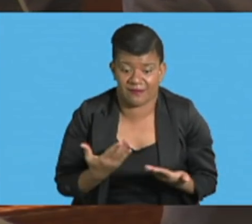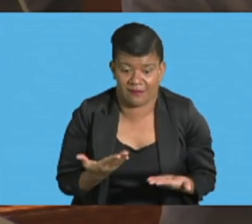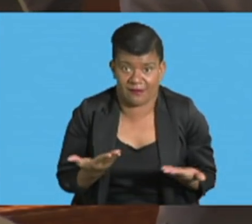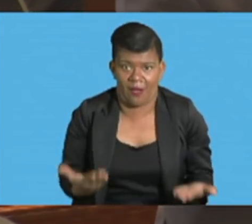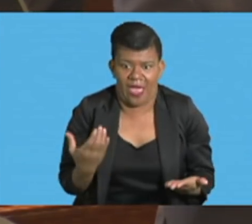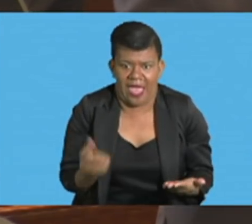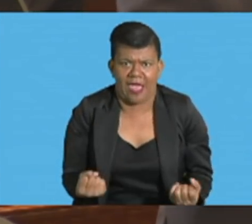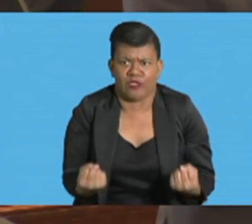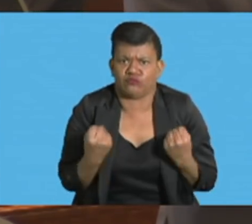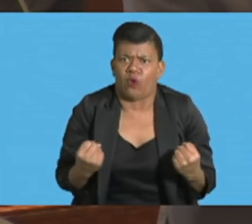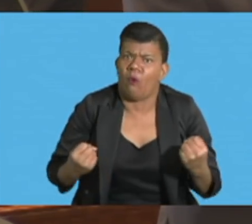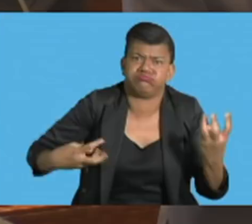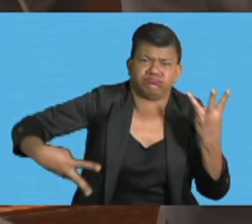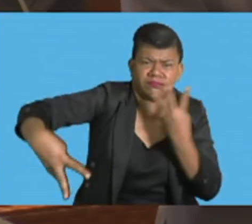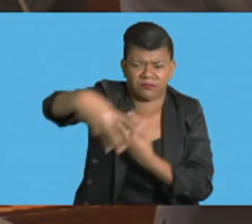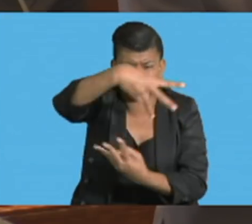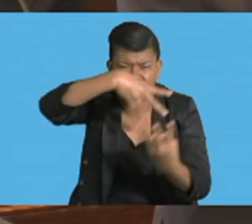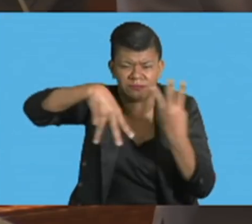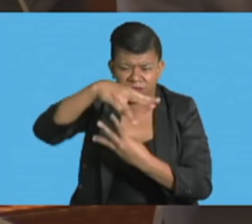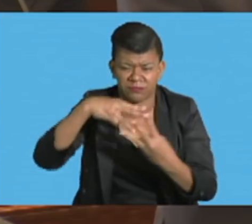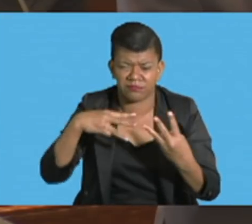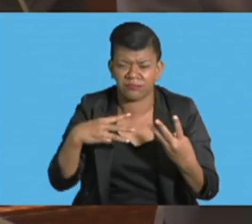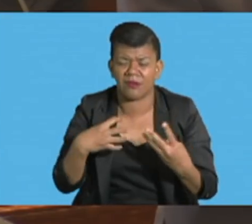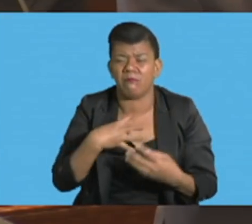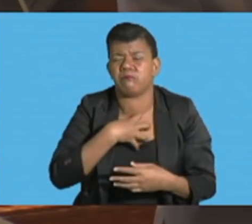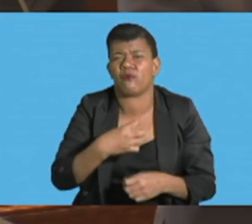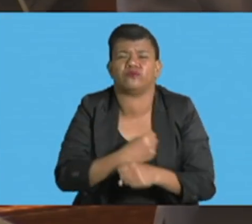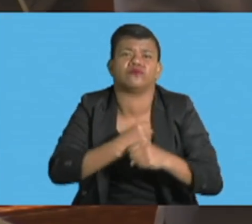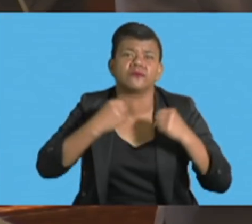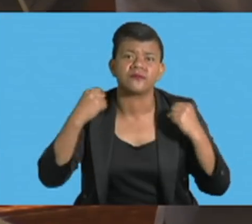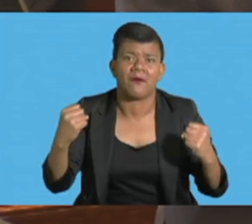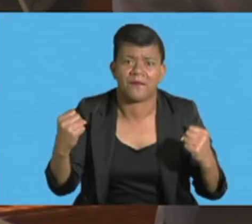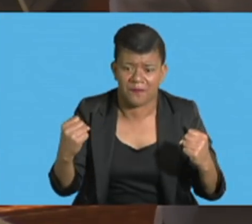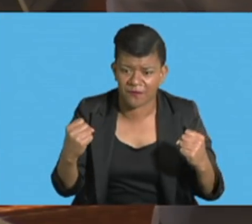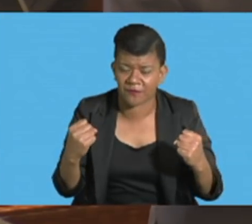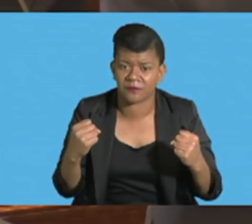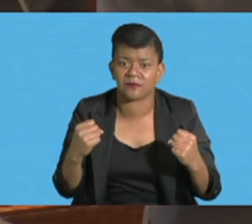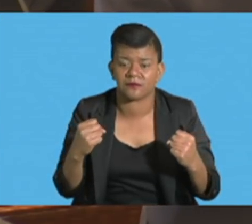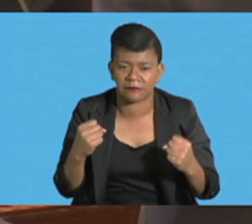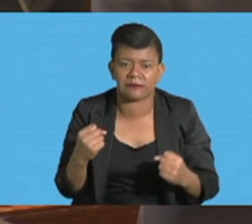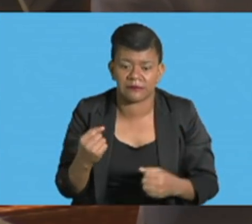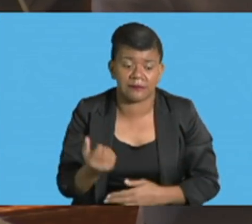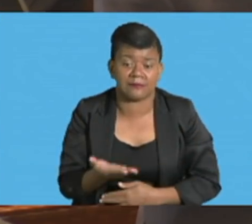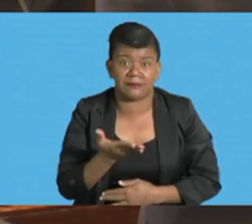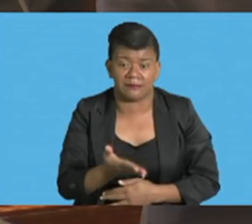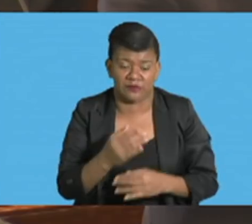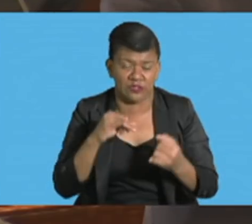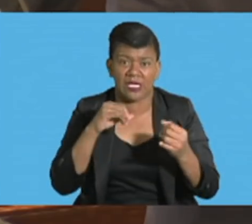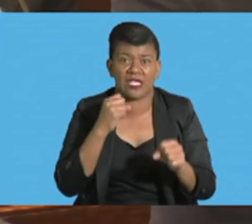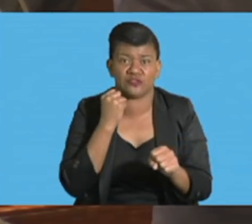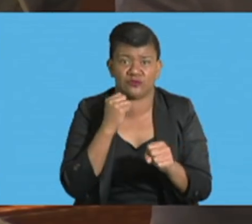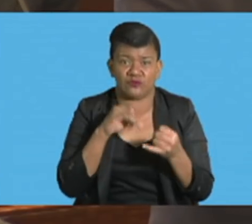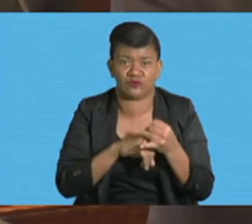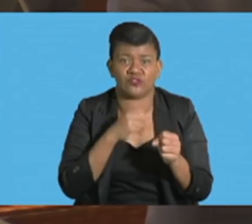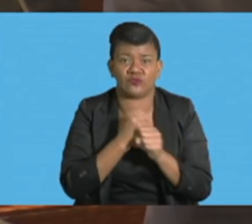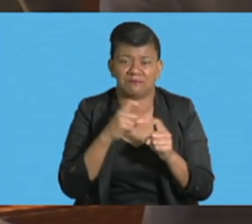landfall in the southern hemisphere, ravaging our economy and wiping out a third of our GDP. And we still came out on